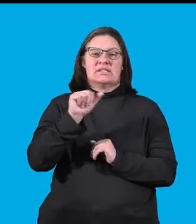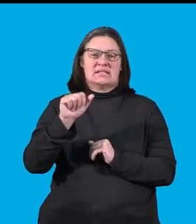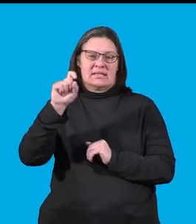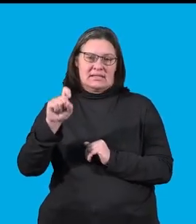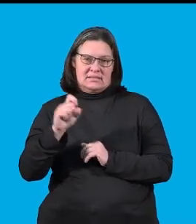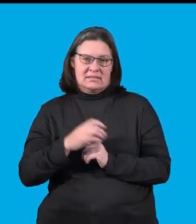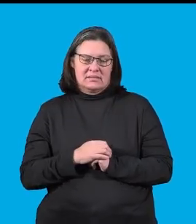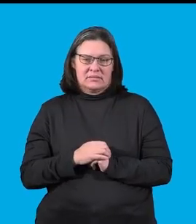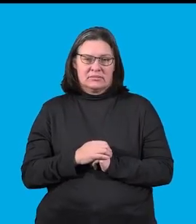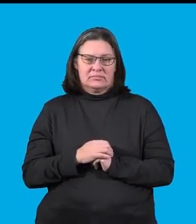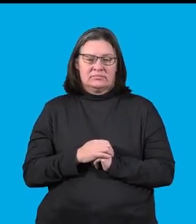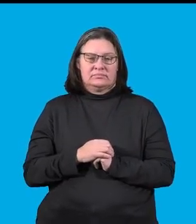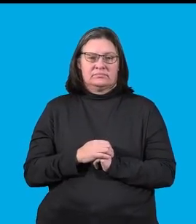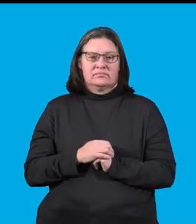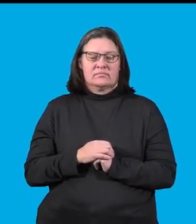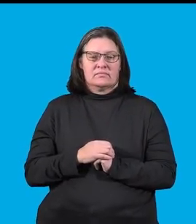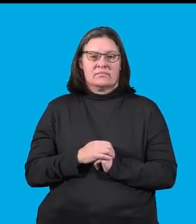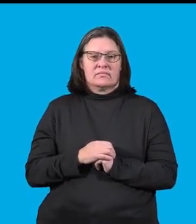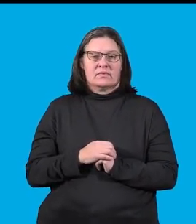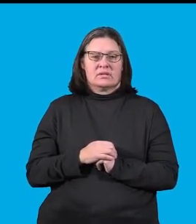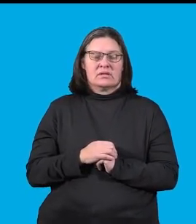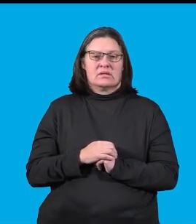minus 36x.